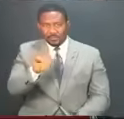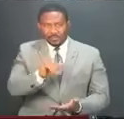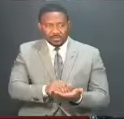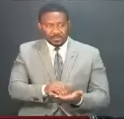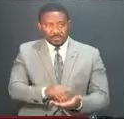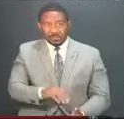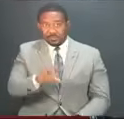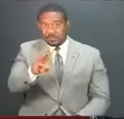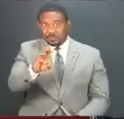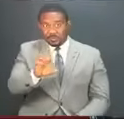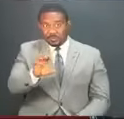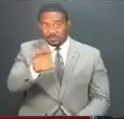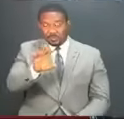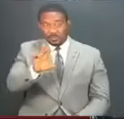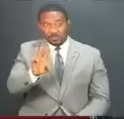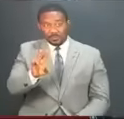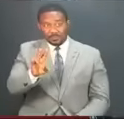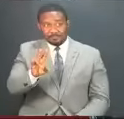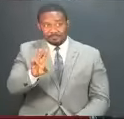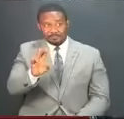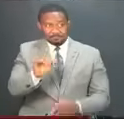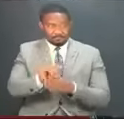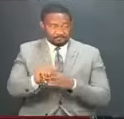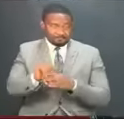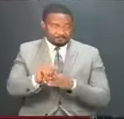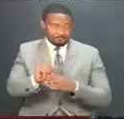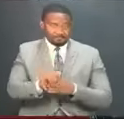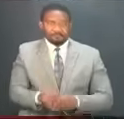3,037,594,607 Ghana cedis. I so move, Mr. Speaker. Thank you.